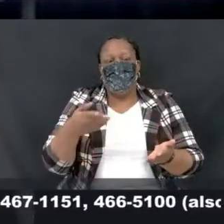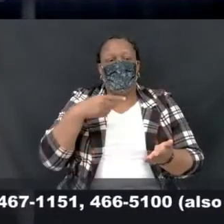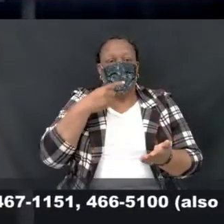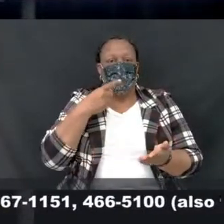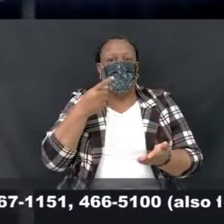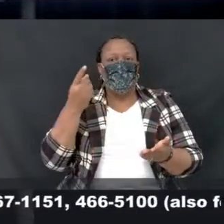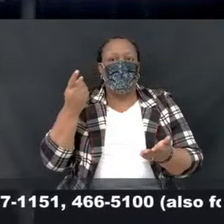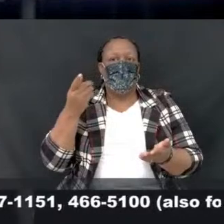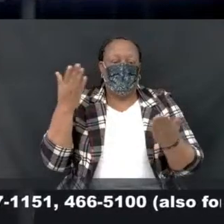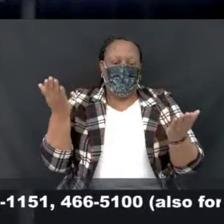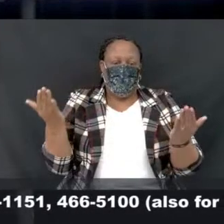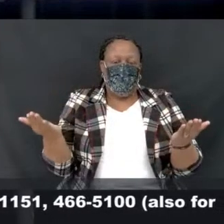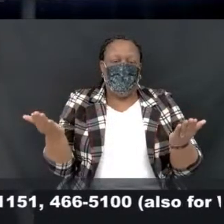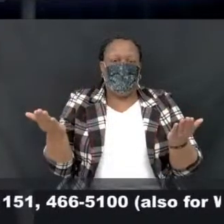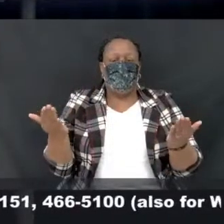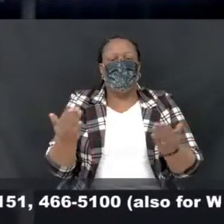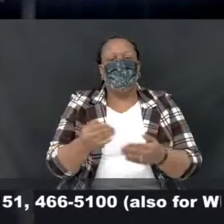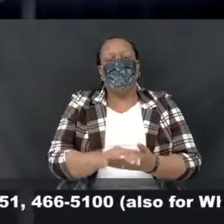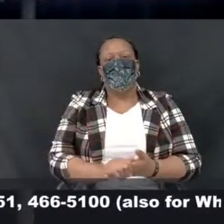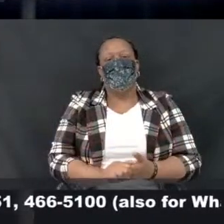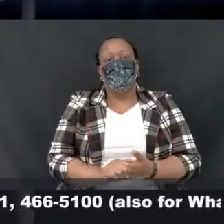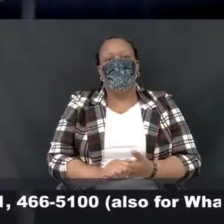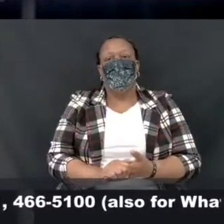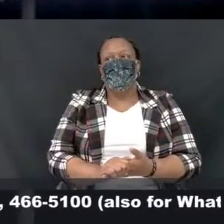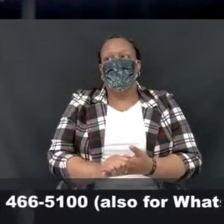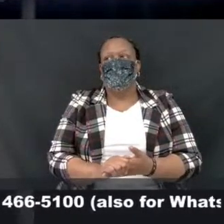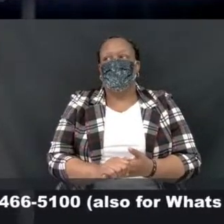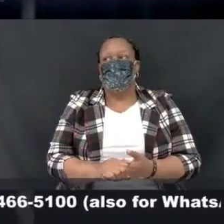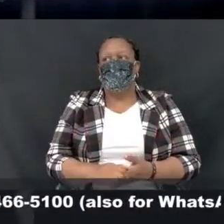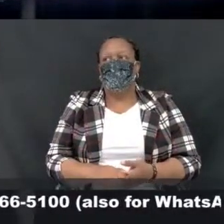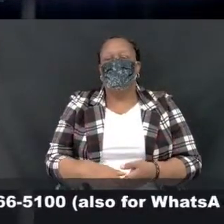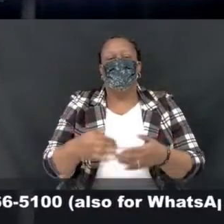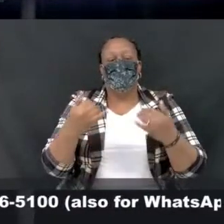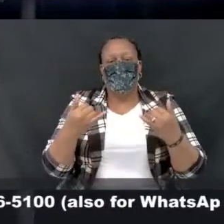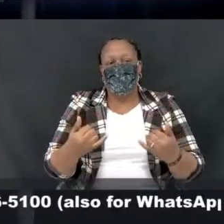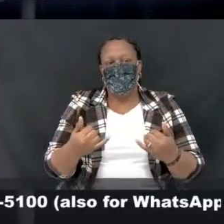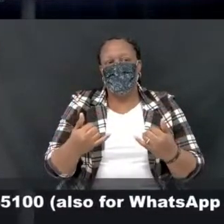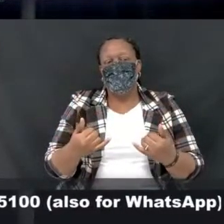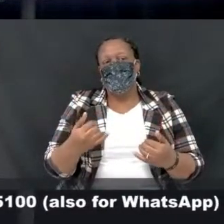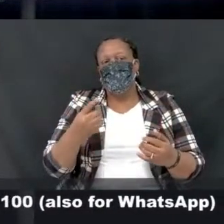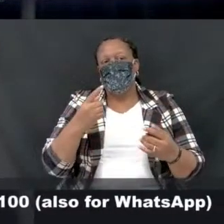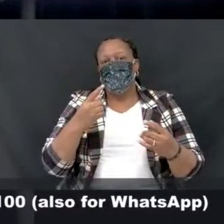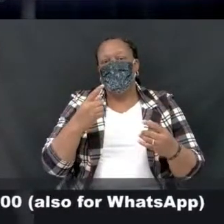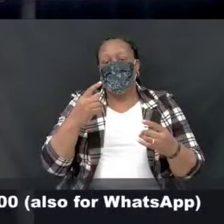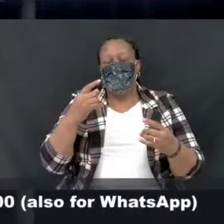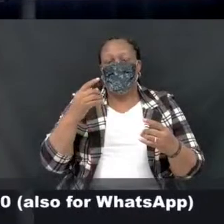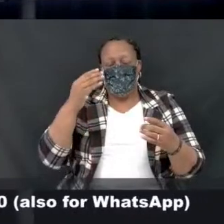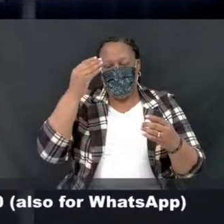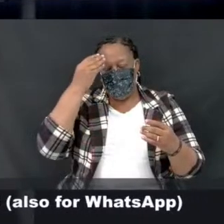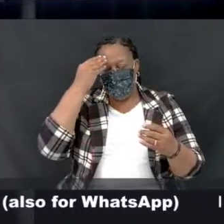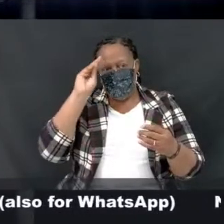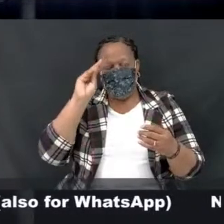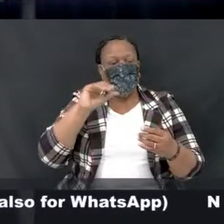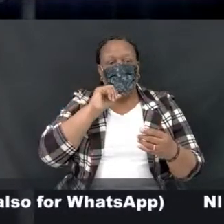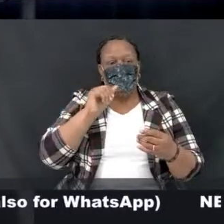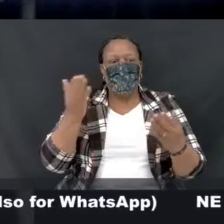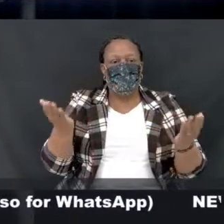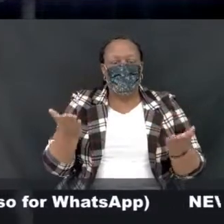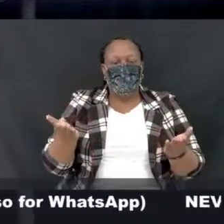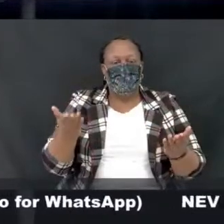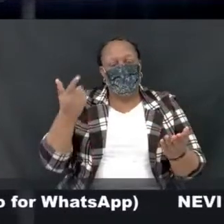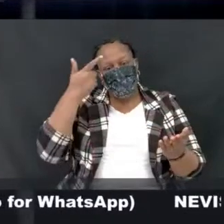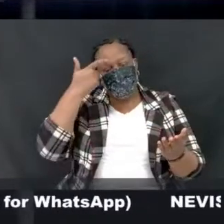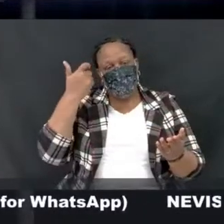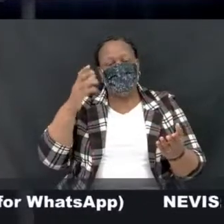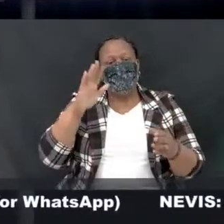Michelle Rodriguez, NEMA's Public Relations Officer, and I will be hosting in the absence of our regular host, Mr.